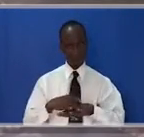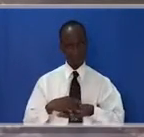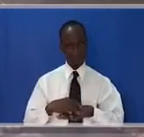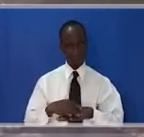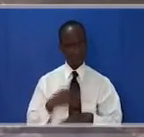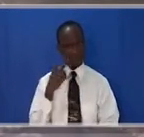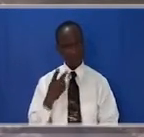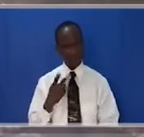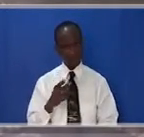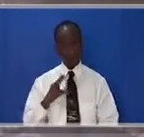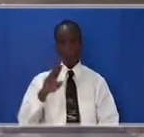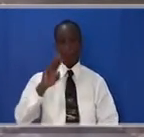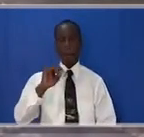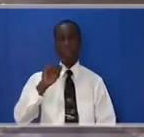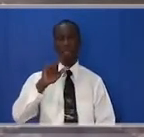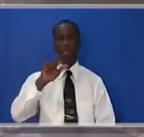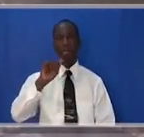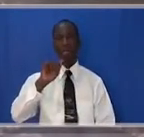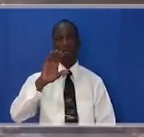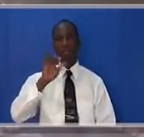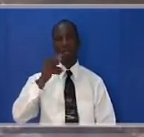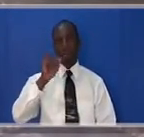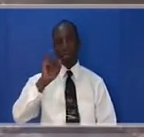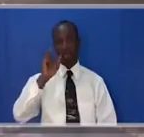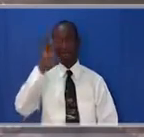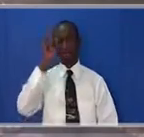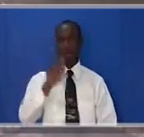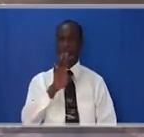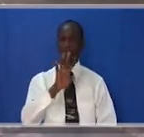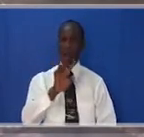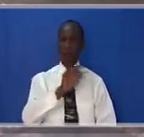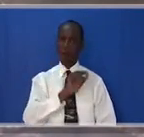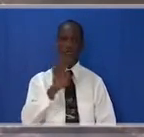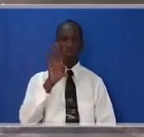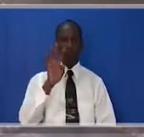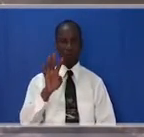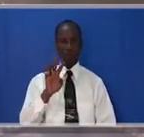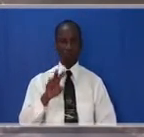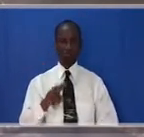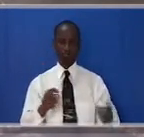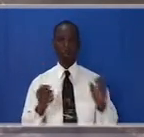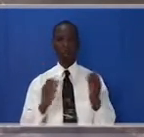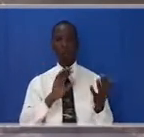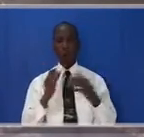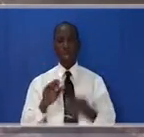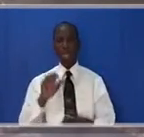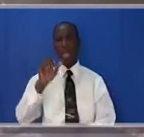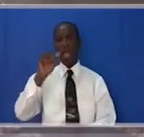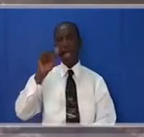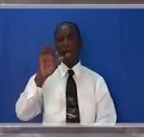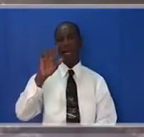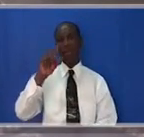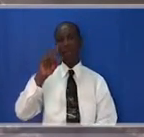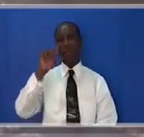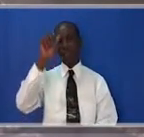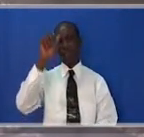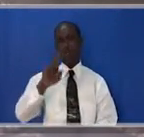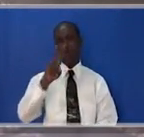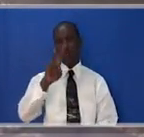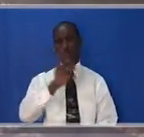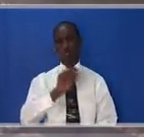4, verse 4. And Acts chapter 2, verse 42. Shaho yeba. Now, Ben Wunse.